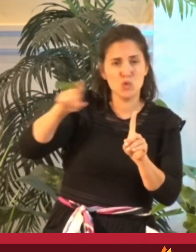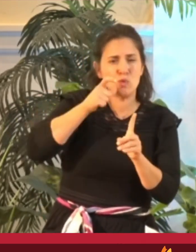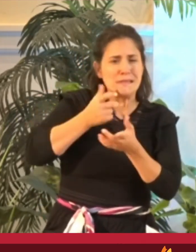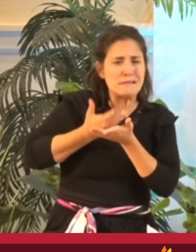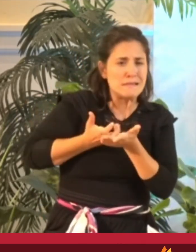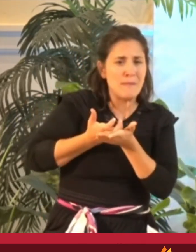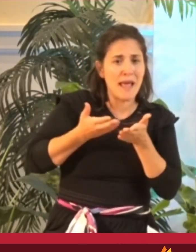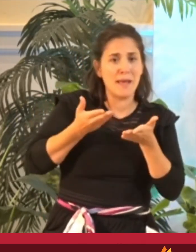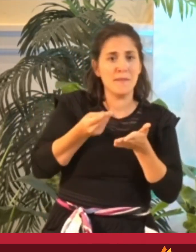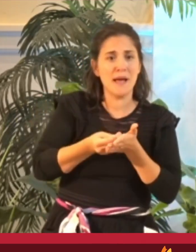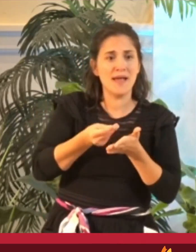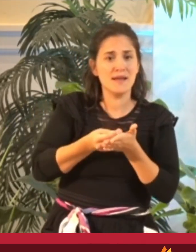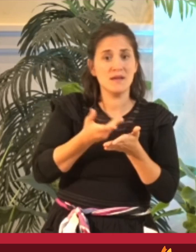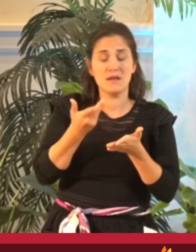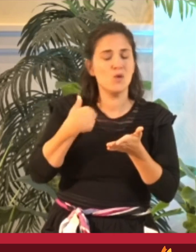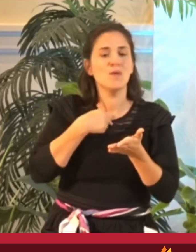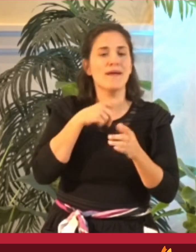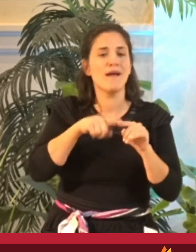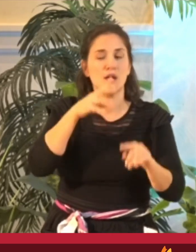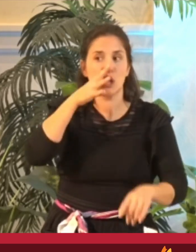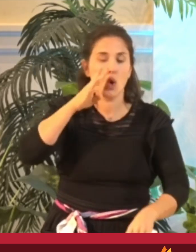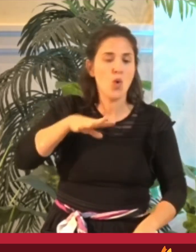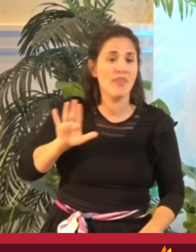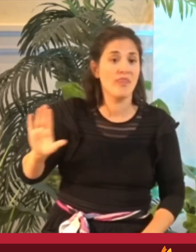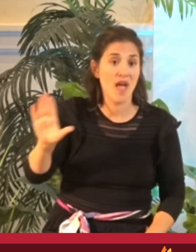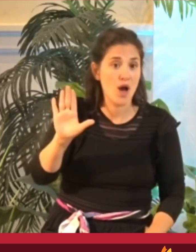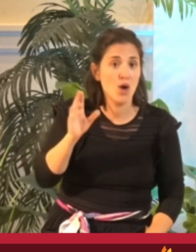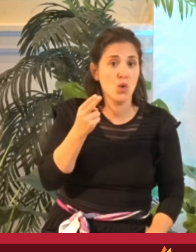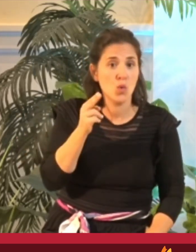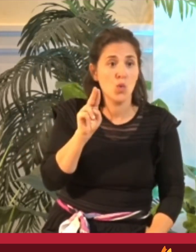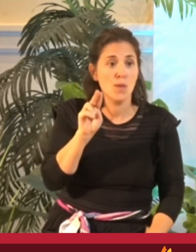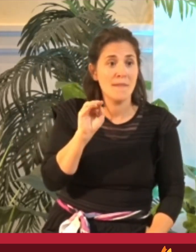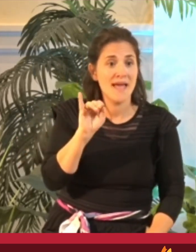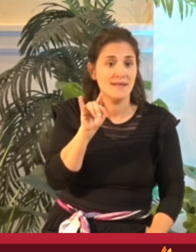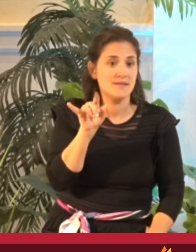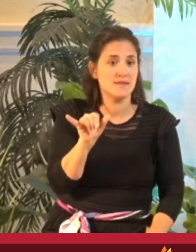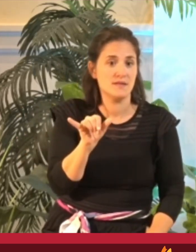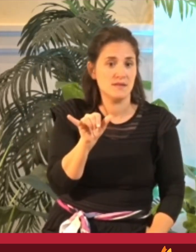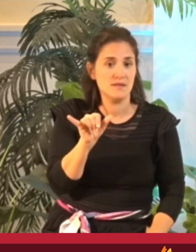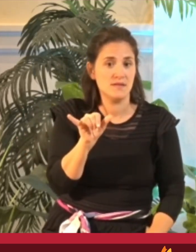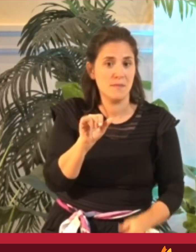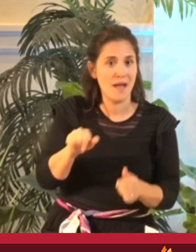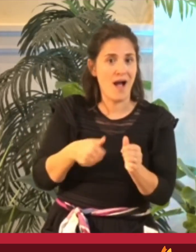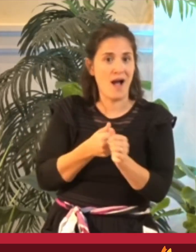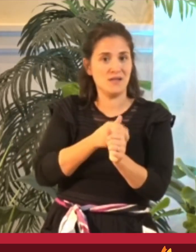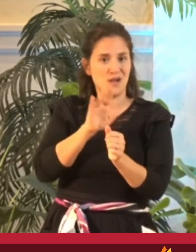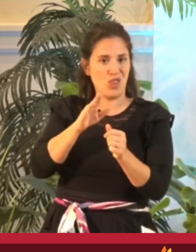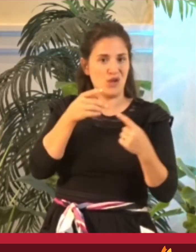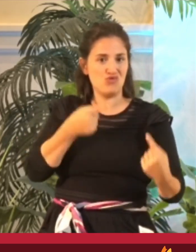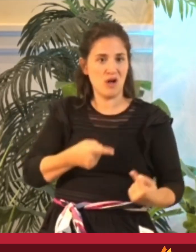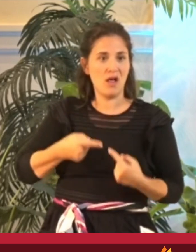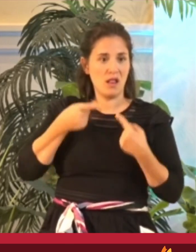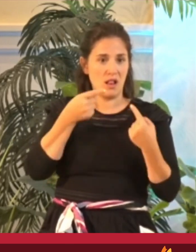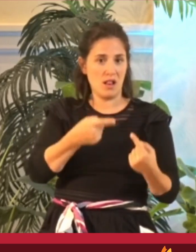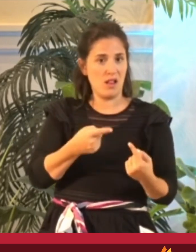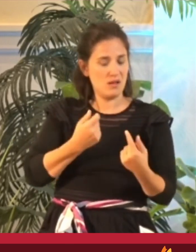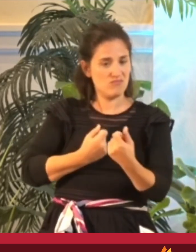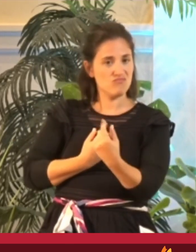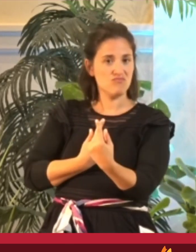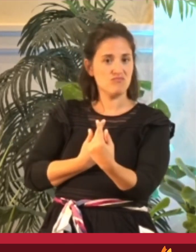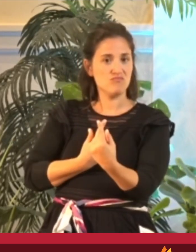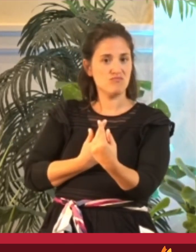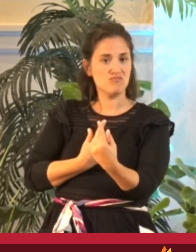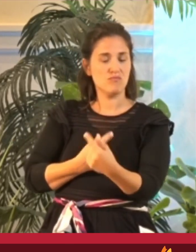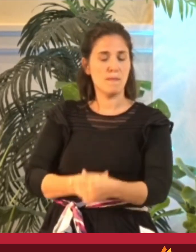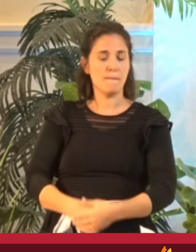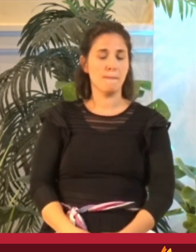we can't ignore the humanity behind their struggles. But I get it.